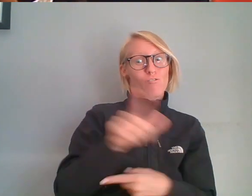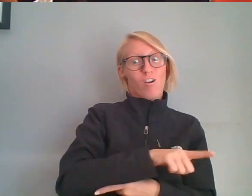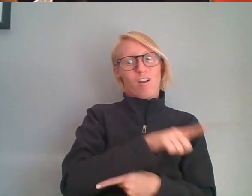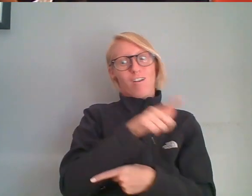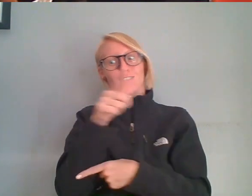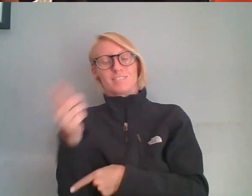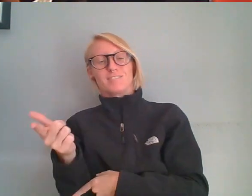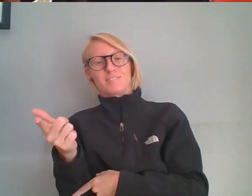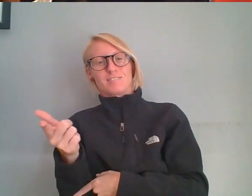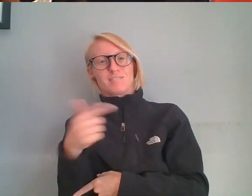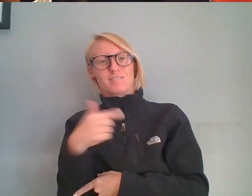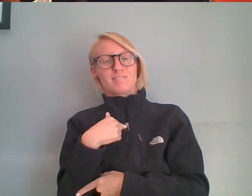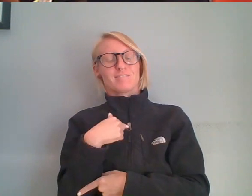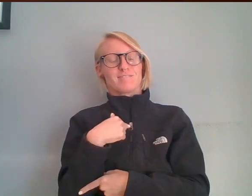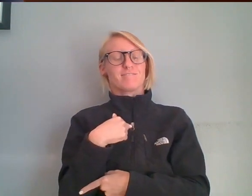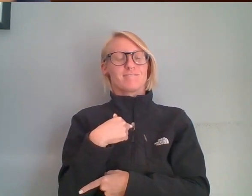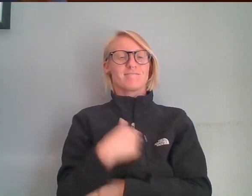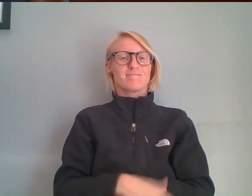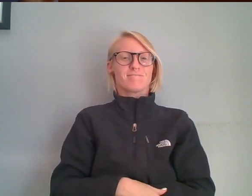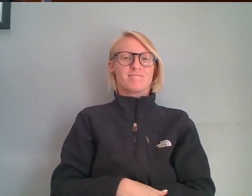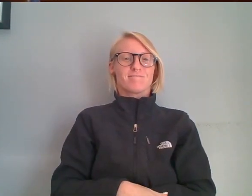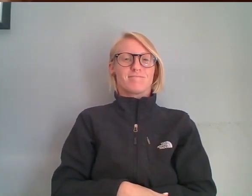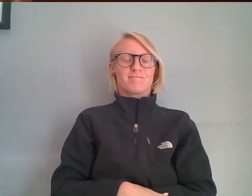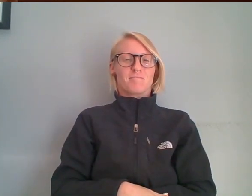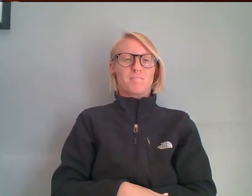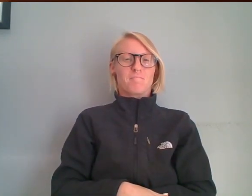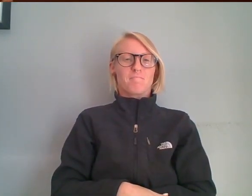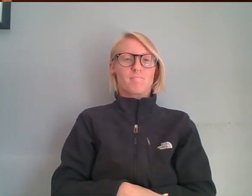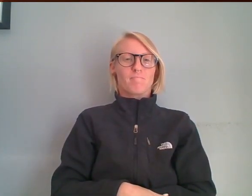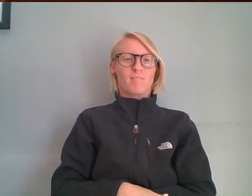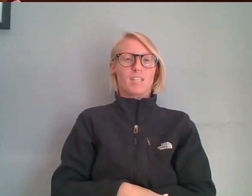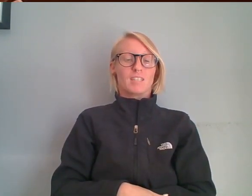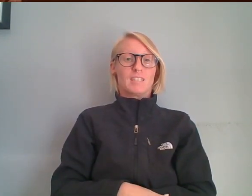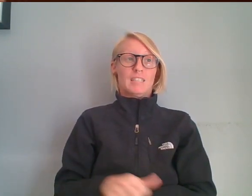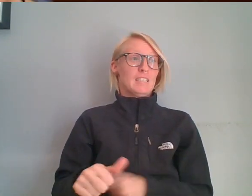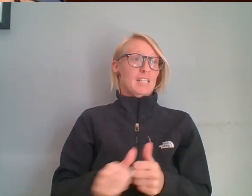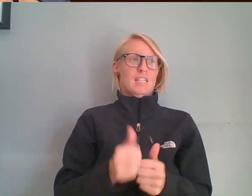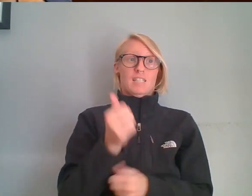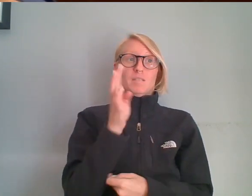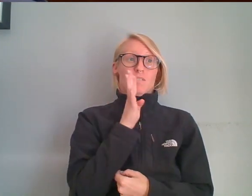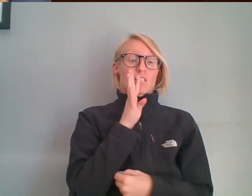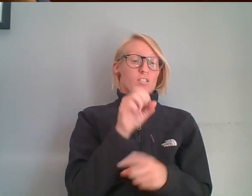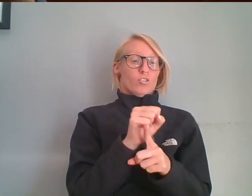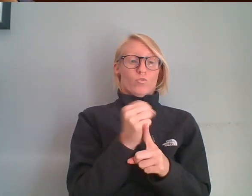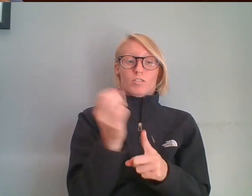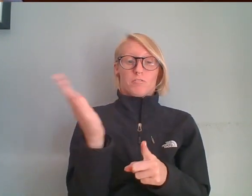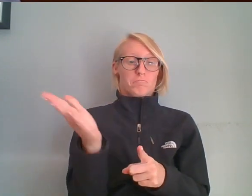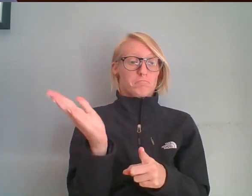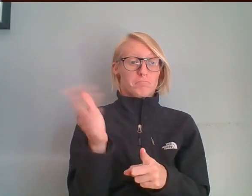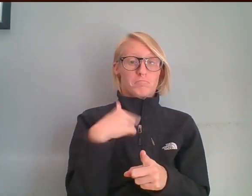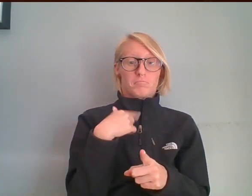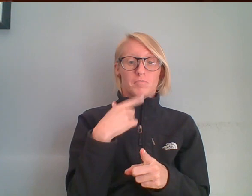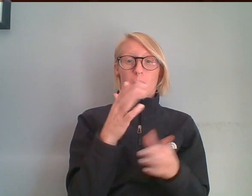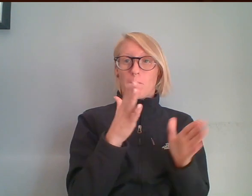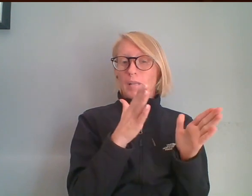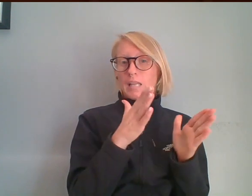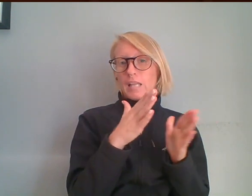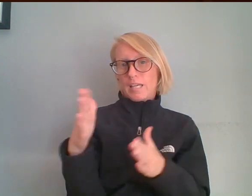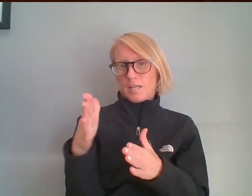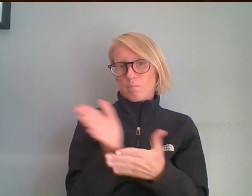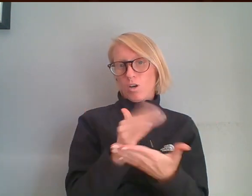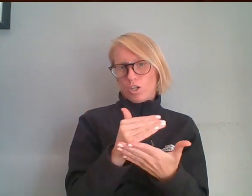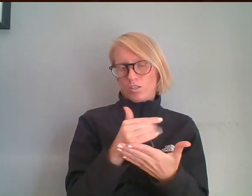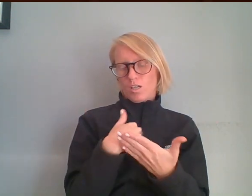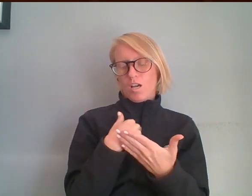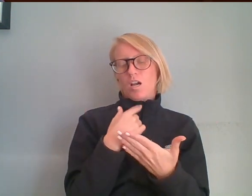cross-examined, right? That's very hostile. So in any speaking situation that you go into that has some planned element to it, I